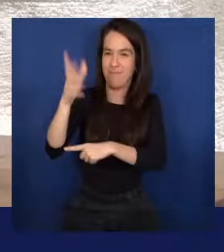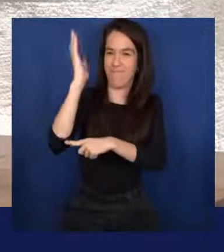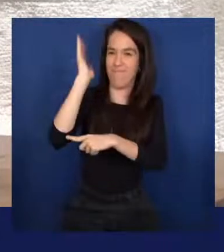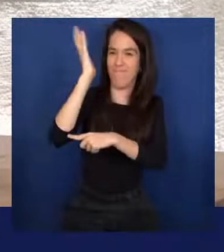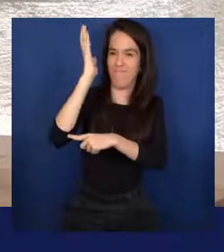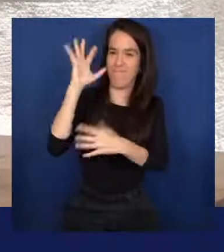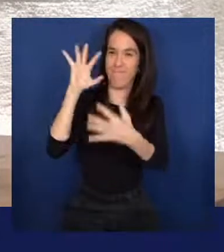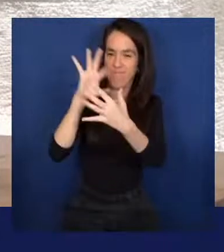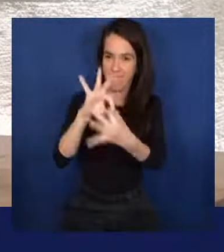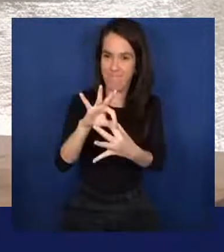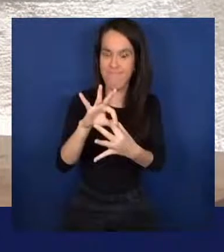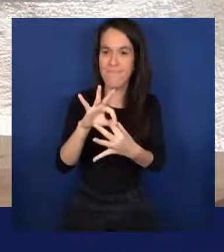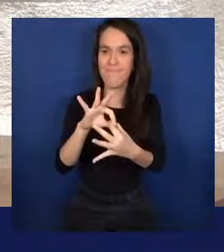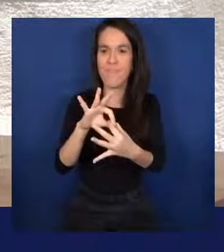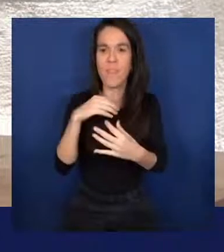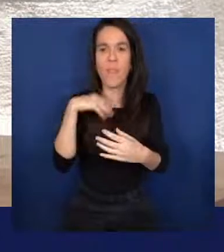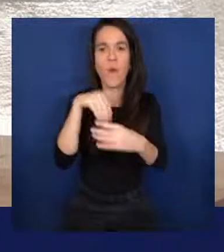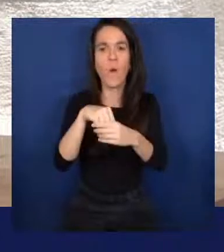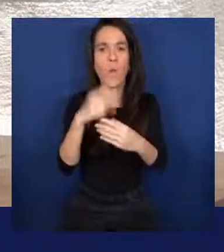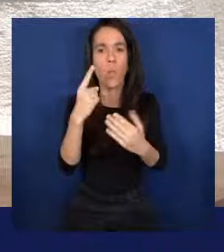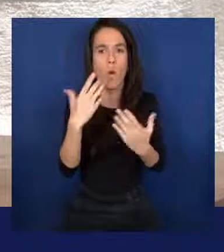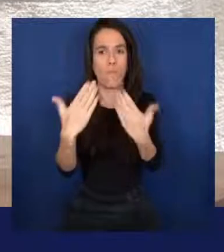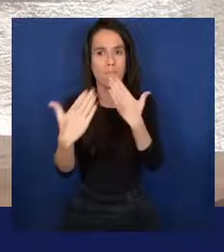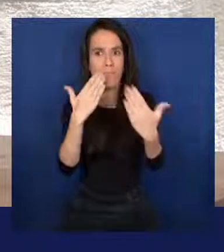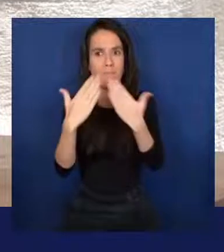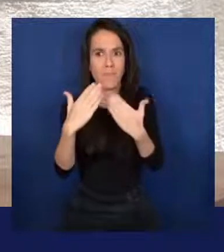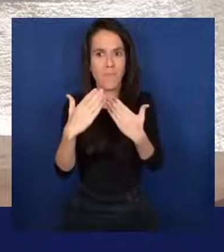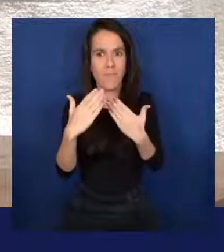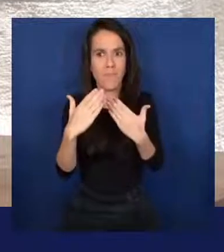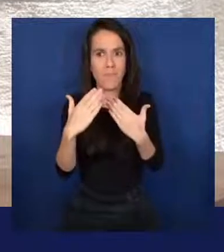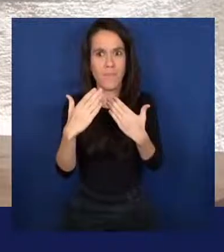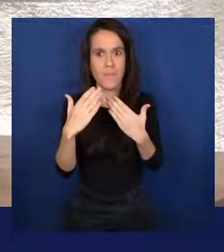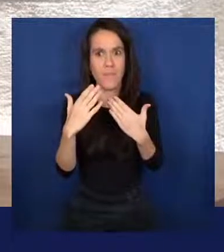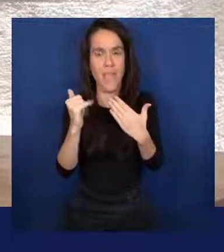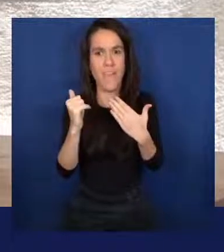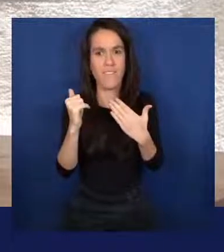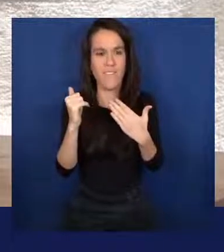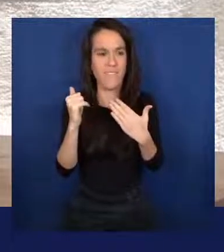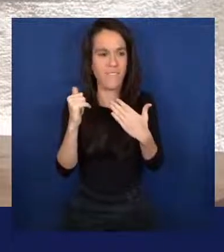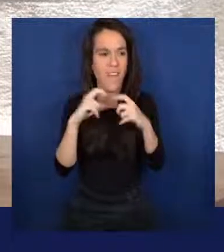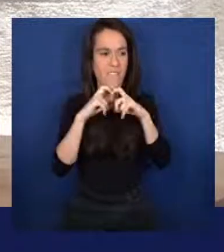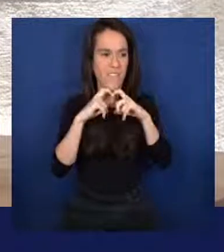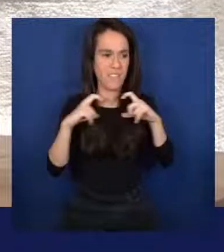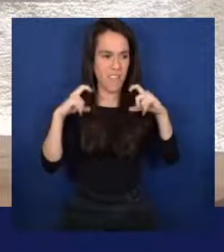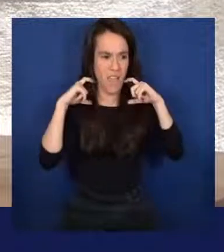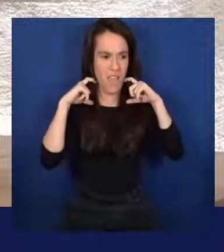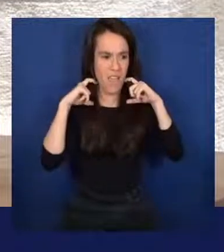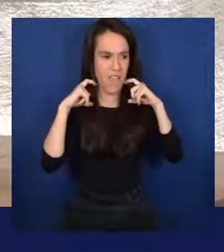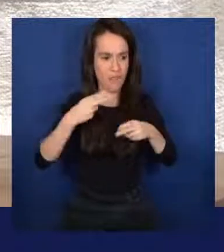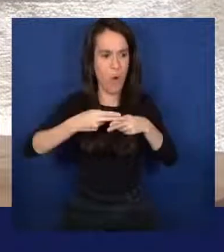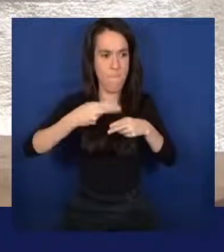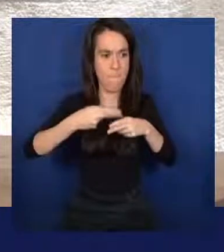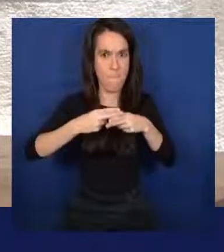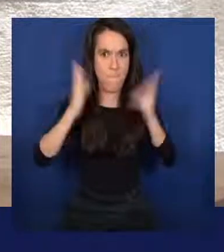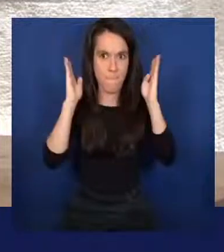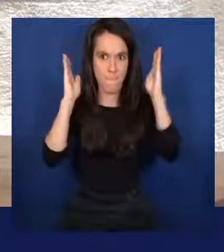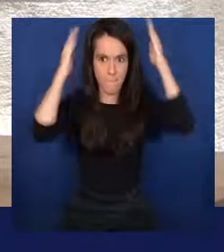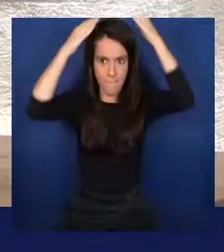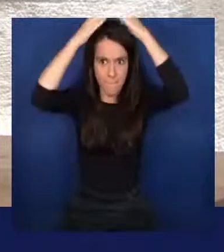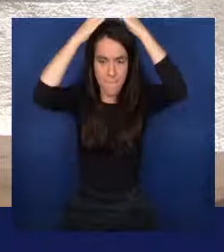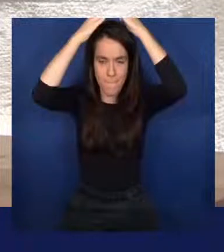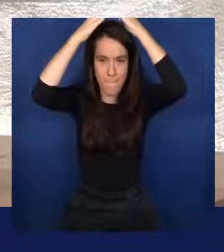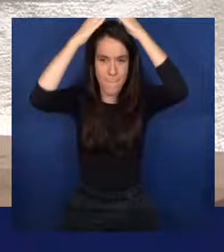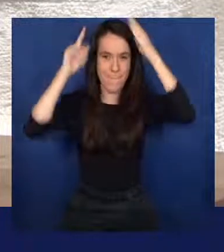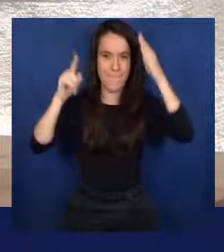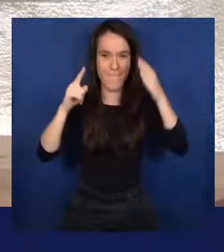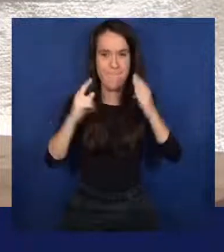participated very in nicely, a but startup it looks accelerator like at the it's Vatican working, called so Laudato Si, I am curious and what the you're going to Cardinals talk asked about, me if I Richard. would talk about artificial intelligence. Now, I